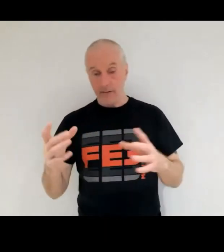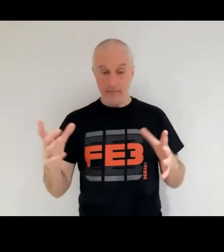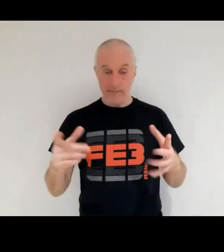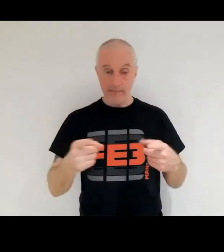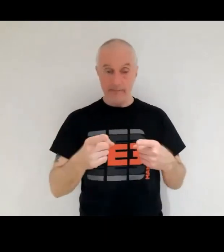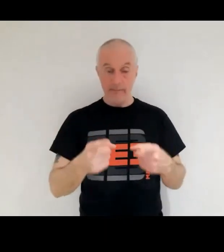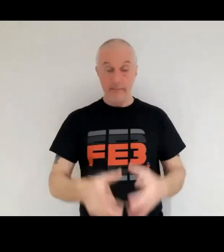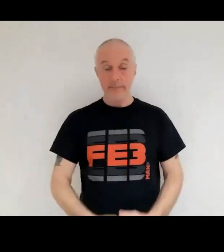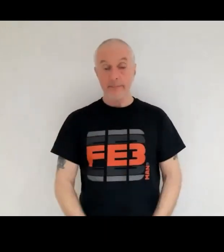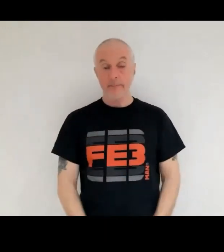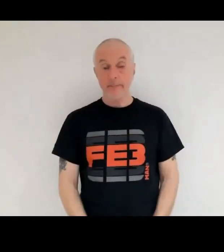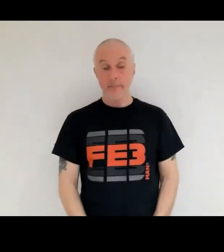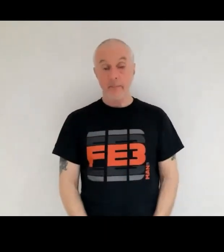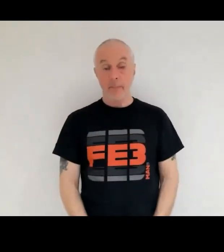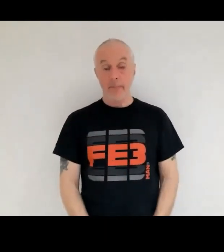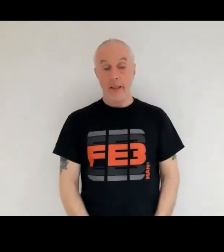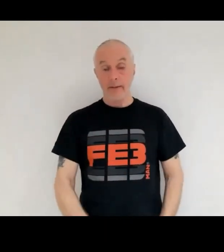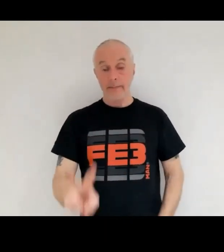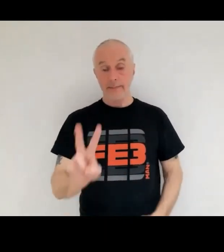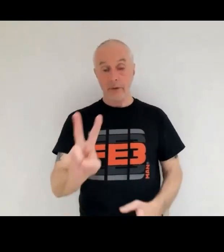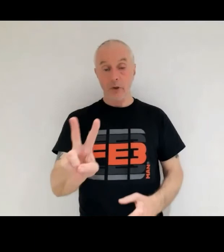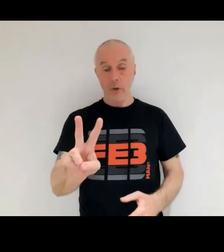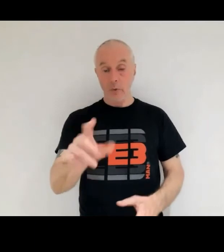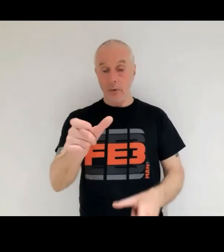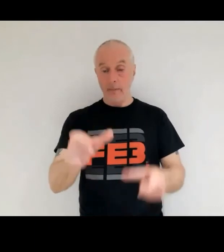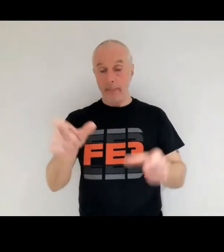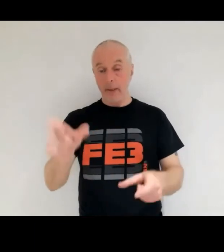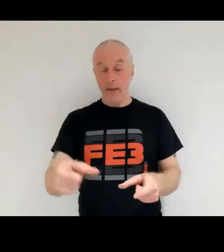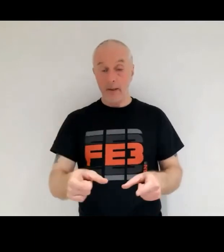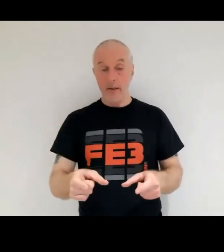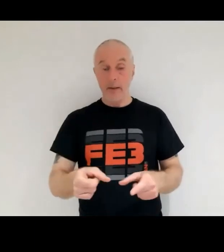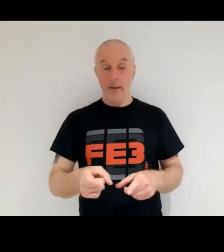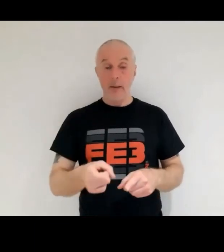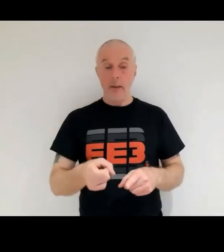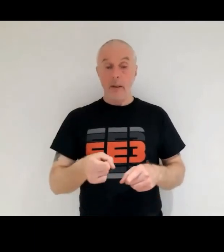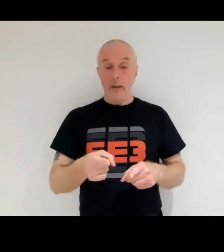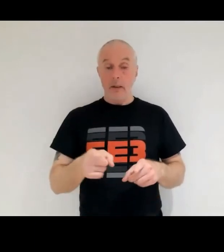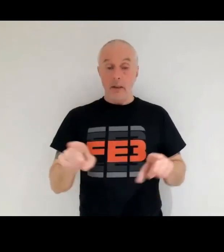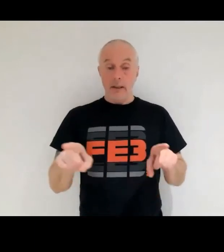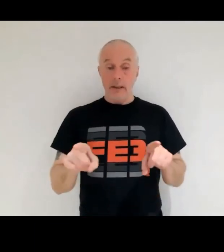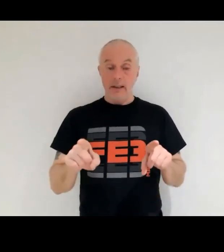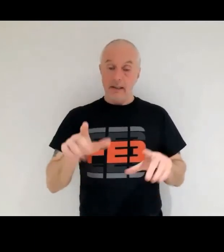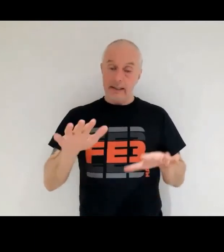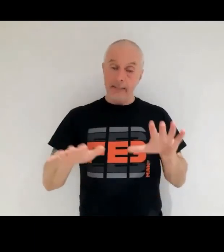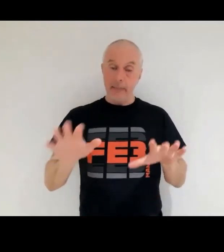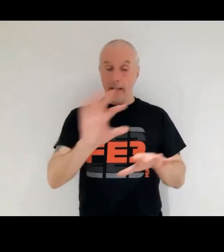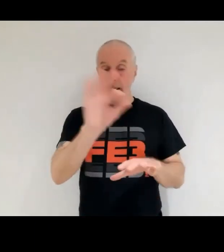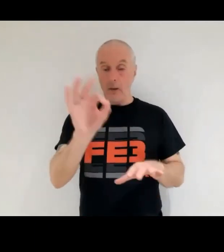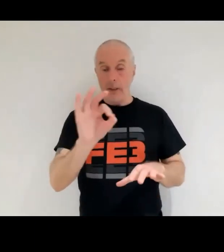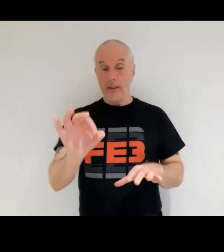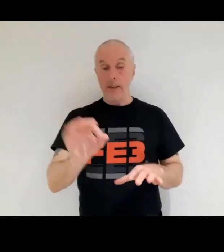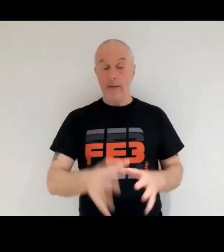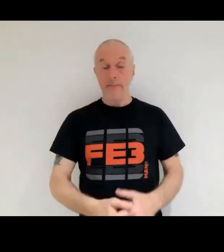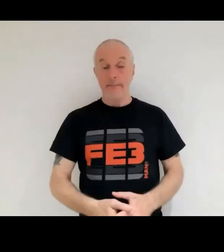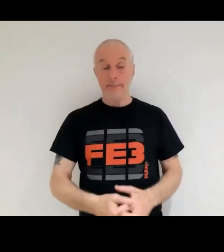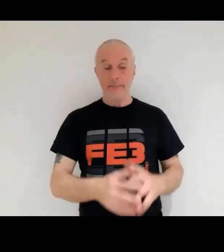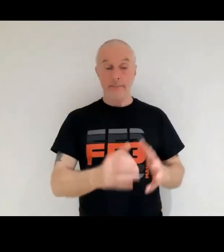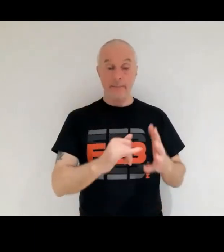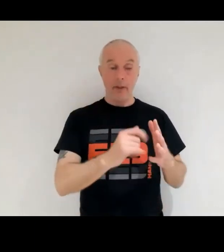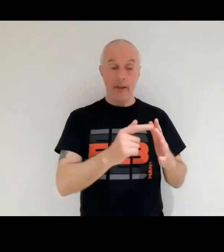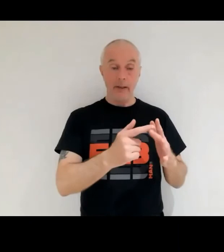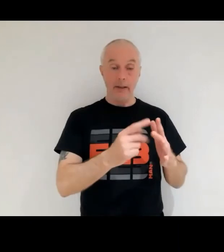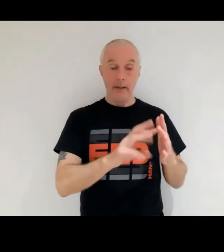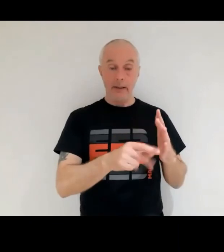two people mention the same phenomena, so I'm going to ask the question for the pair of them, which includes Simon,